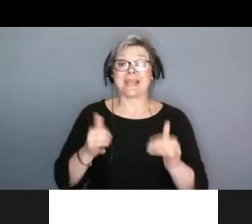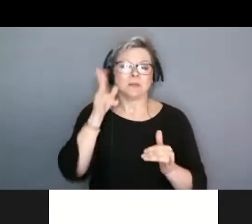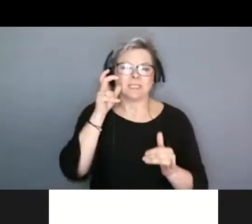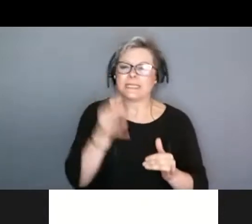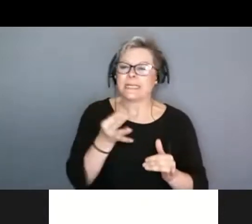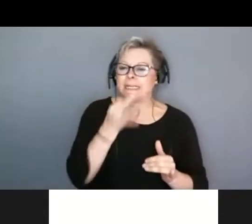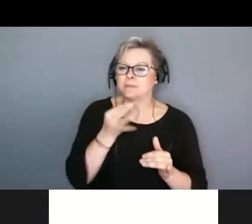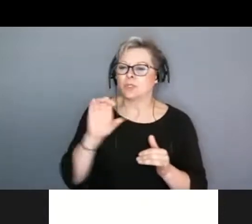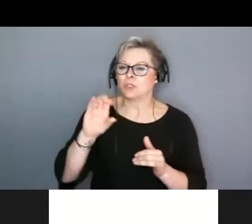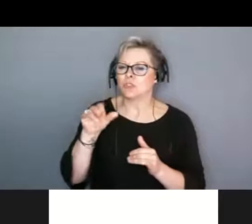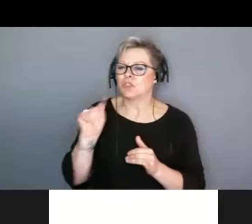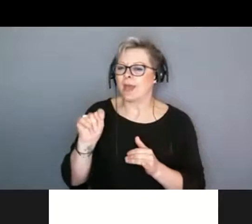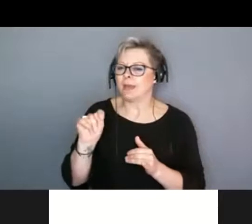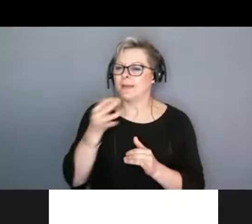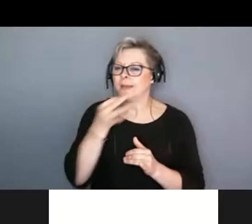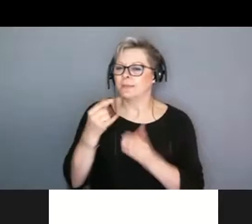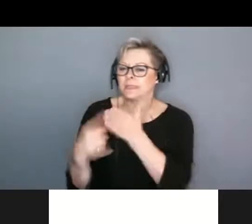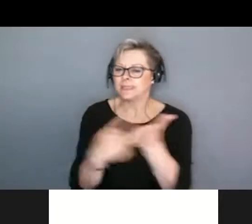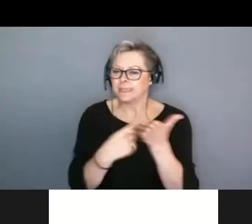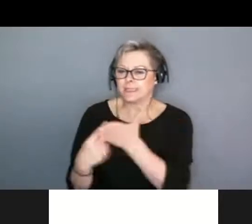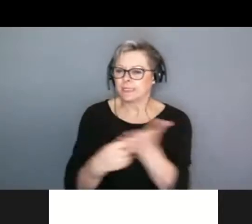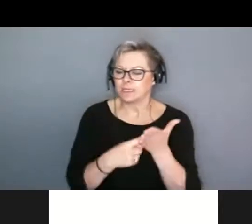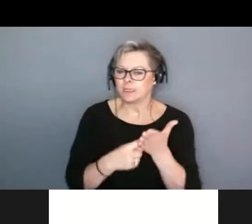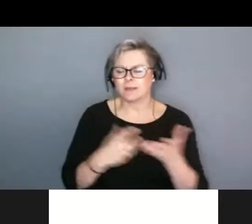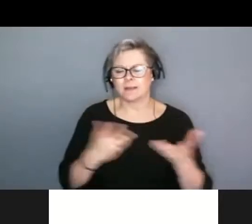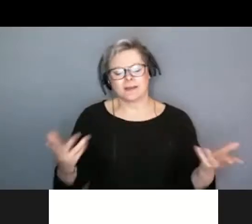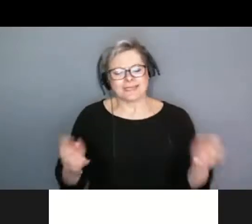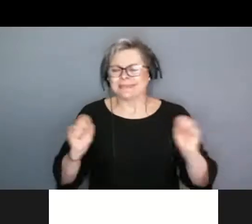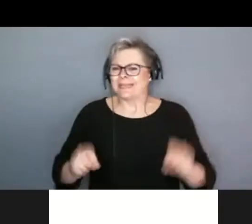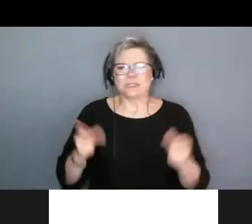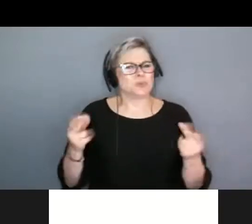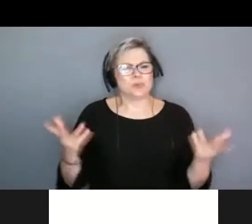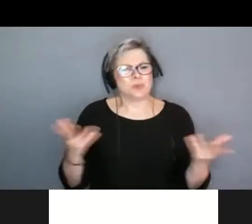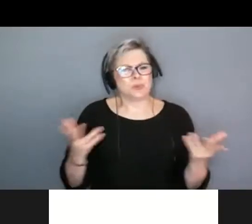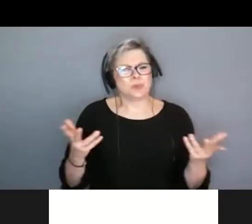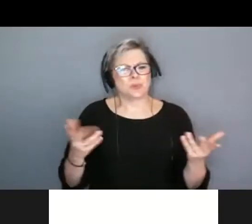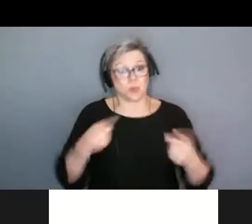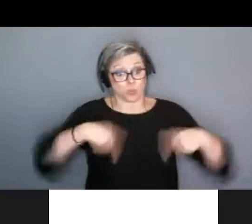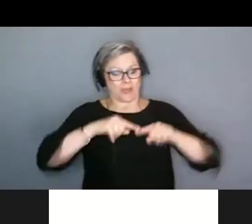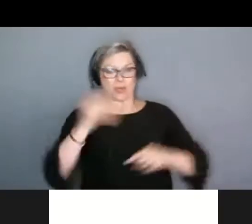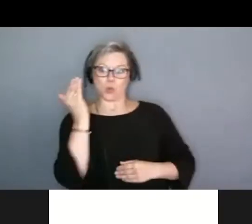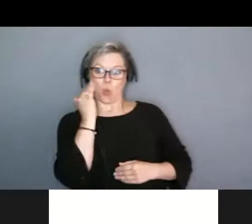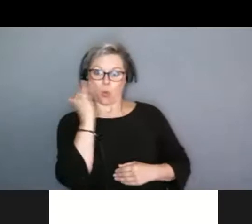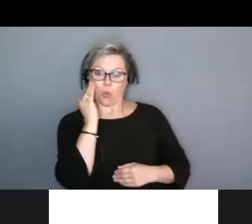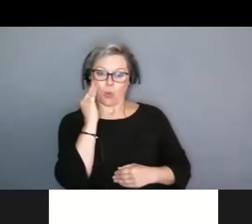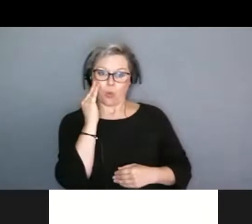expert chat that follows this. What can we do when we know that somebody, when we